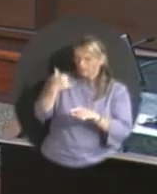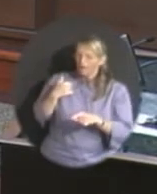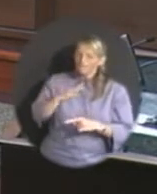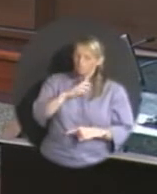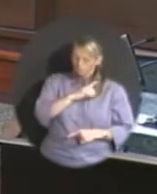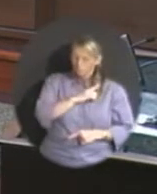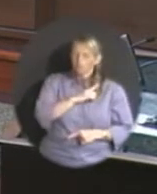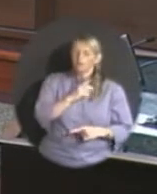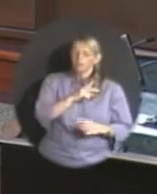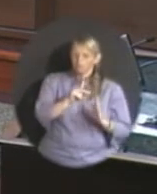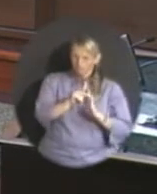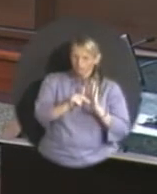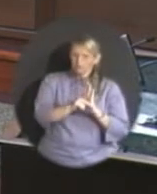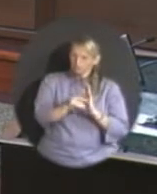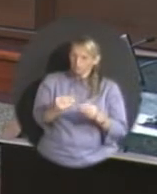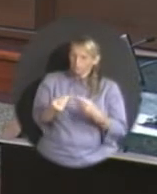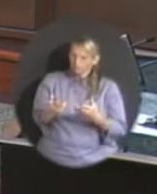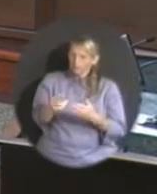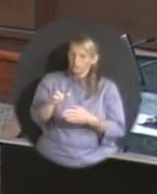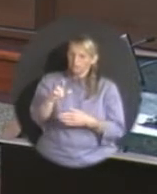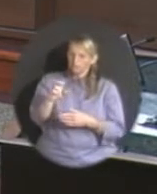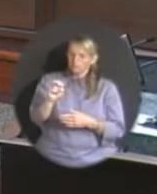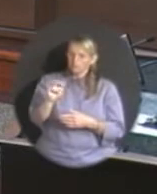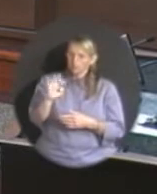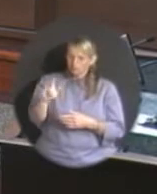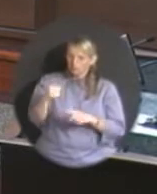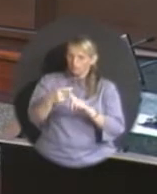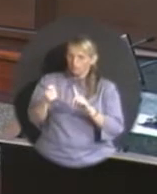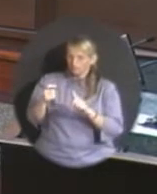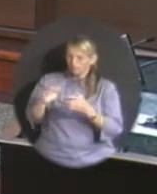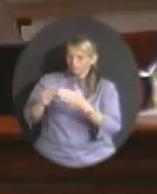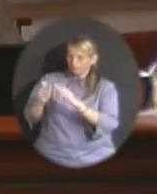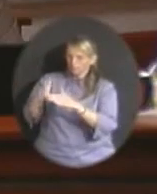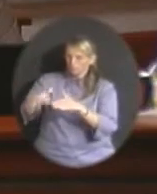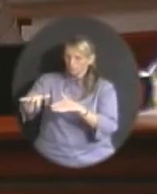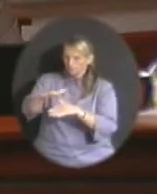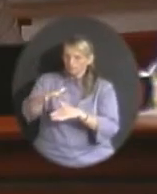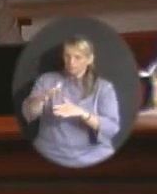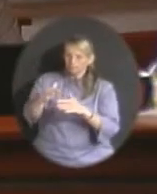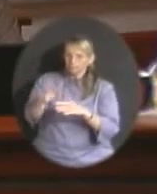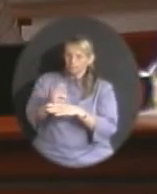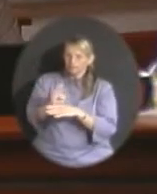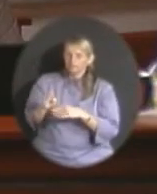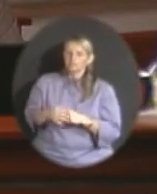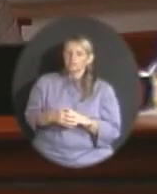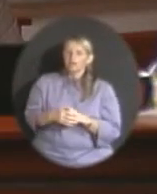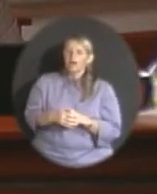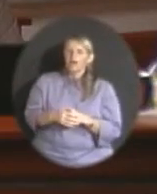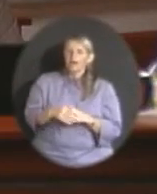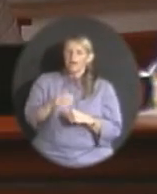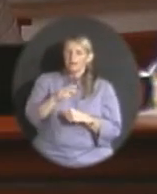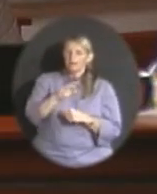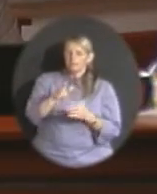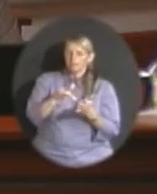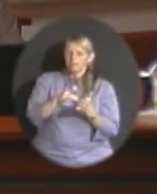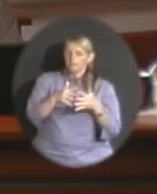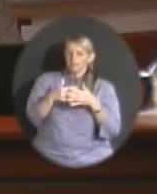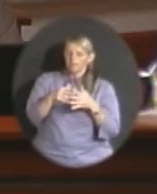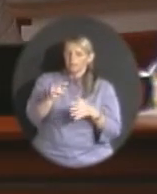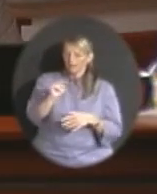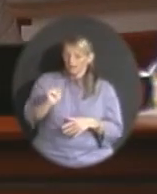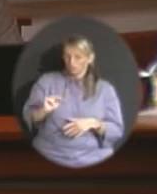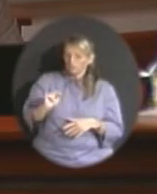positive thing. This one happens to be a little unusual because it is Mid-American Nazarene University requesting to rent our district